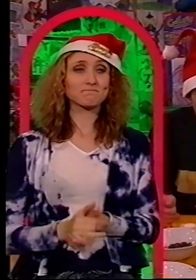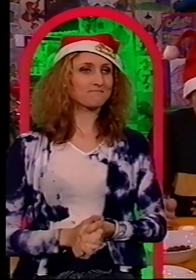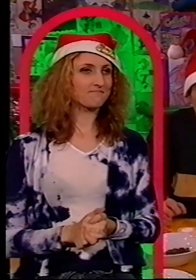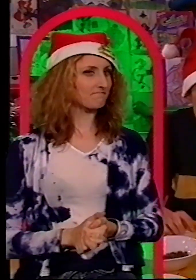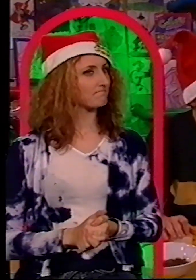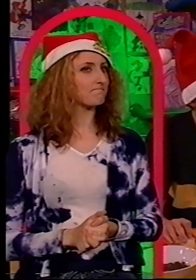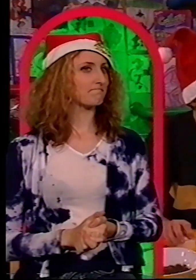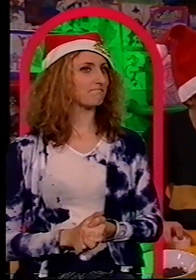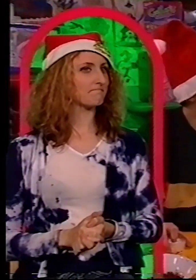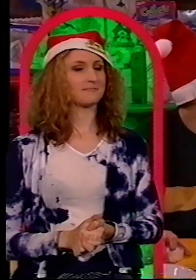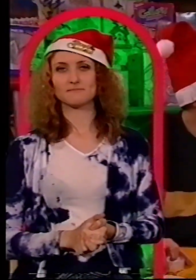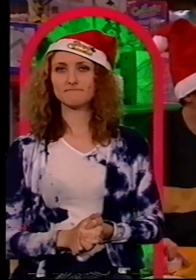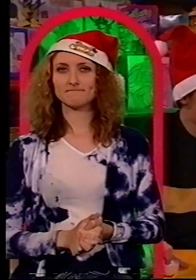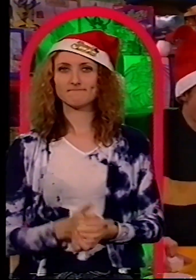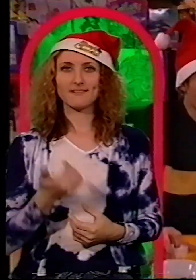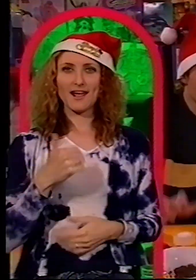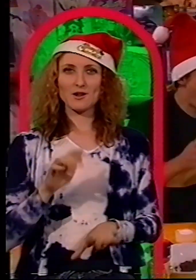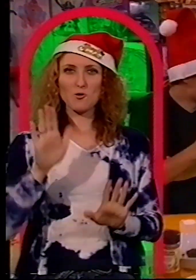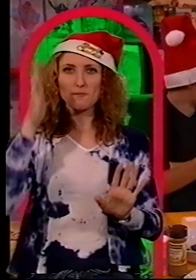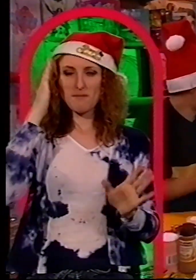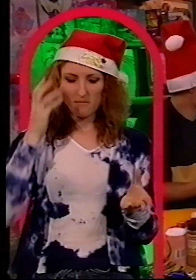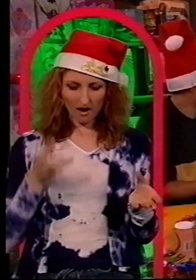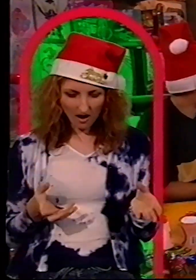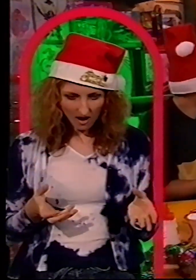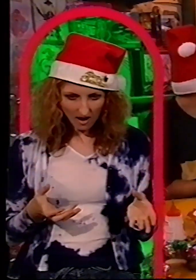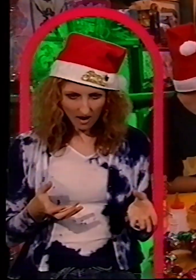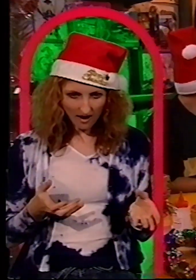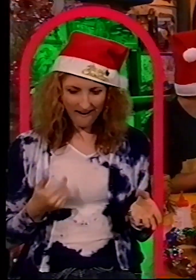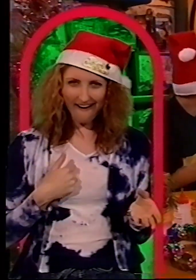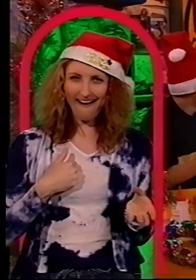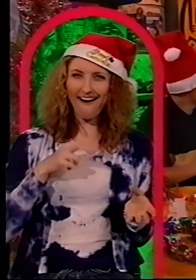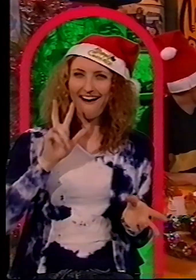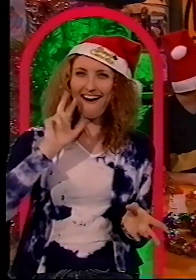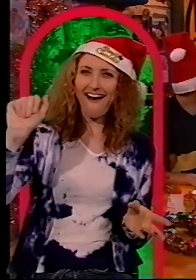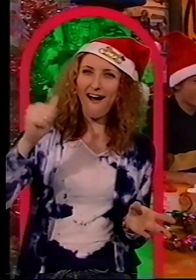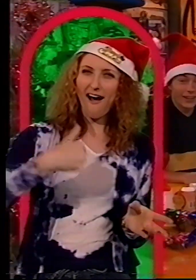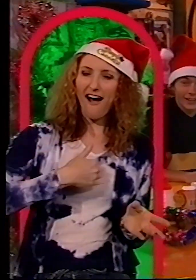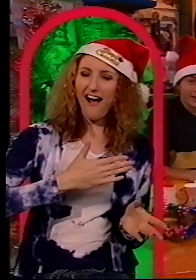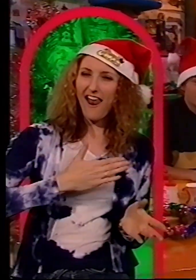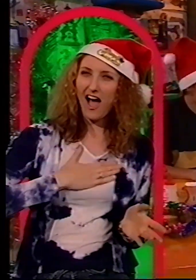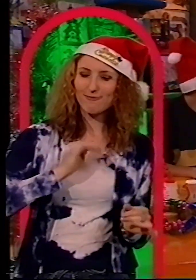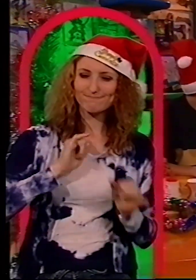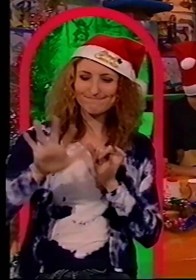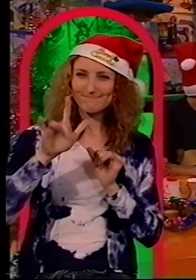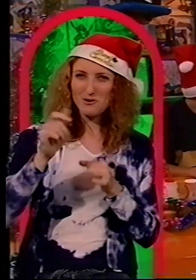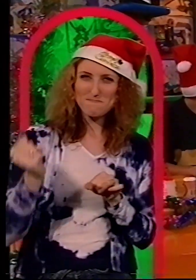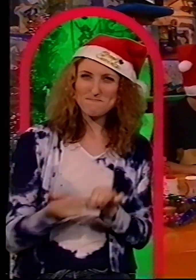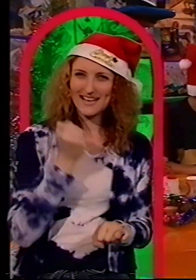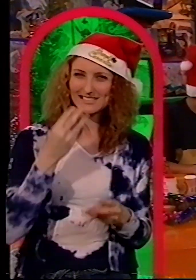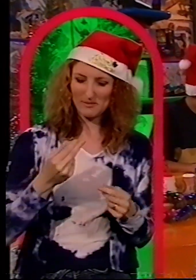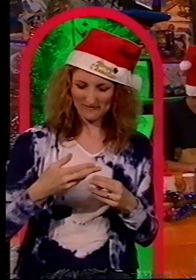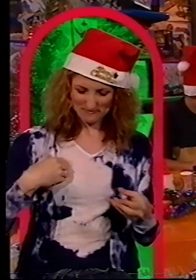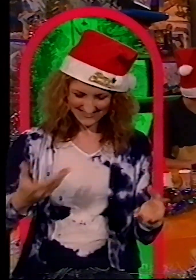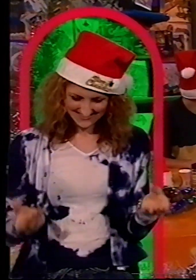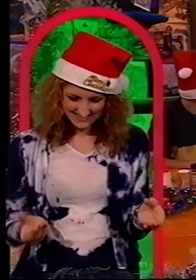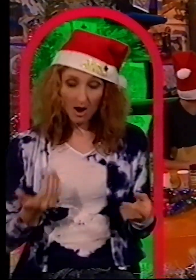Instant present. And it's just sort of present water. That your mum goes, I would rather than make me something like that. Yeah. Do that, don't they? Well, speaking of mums,